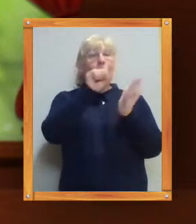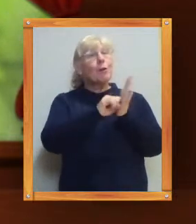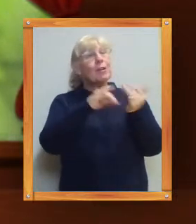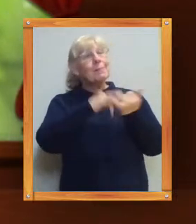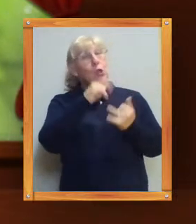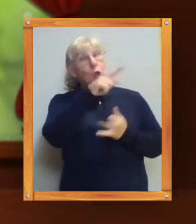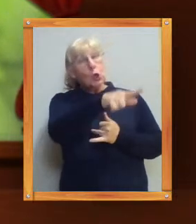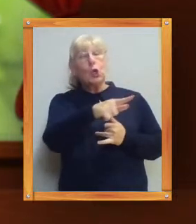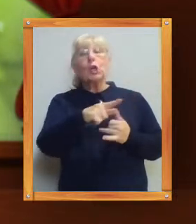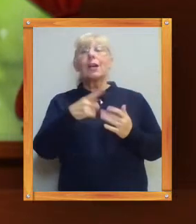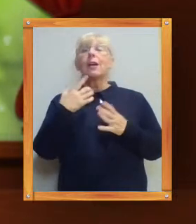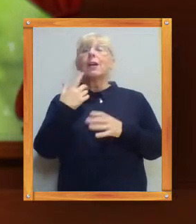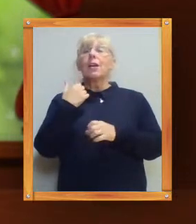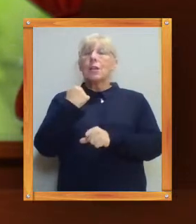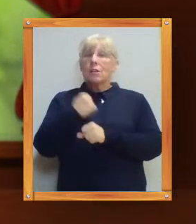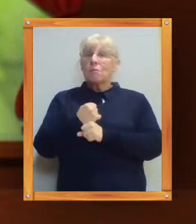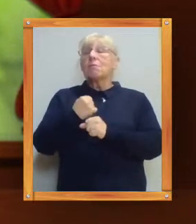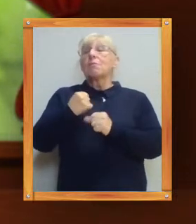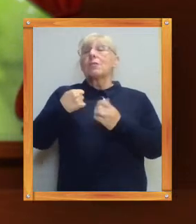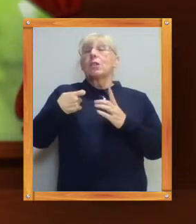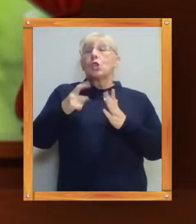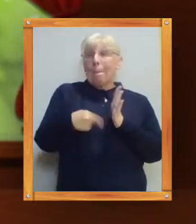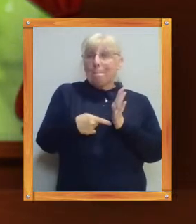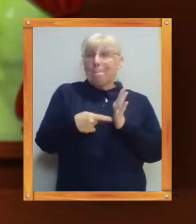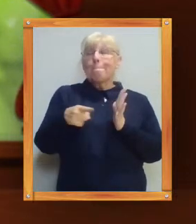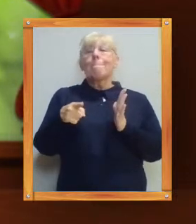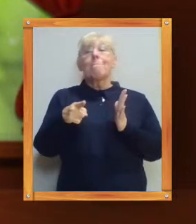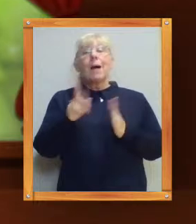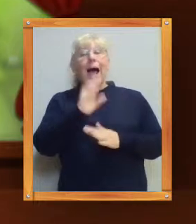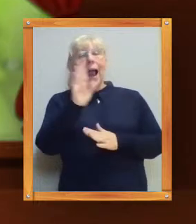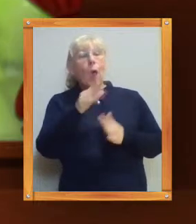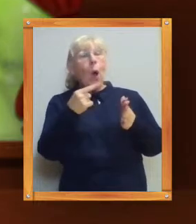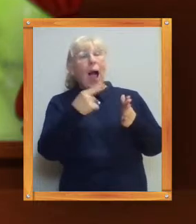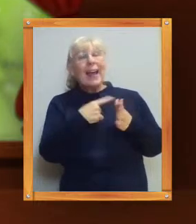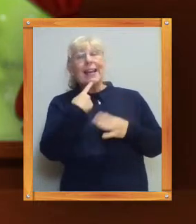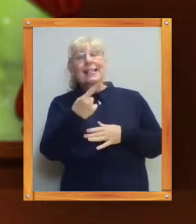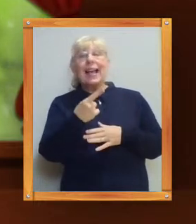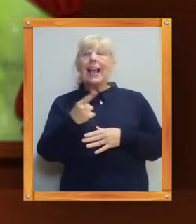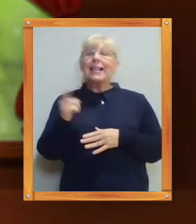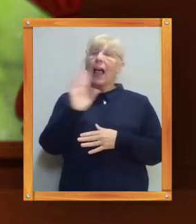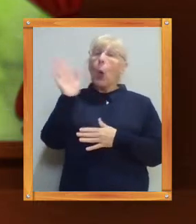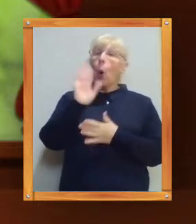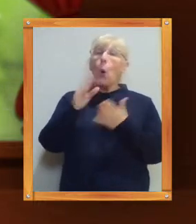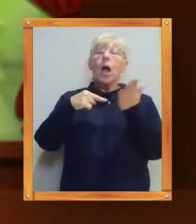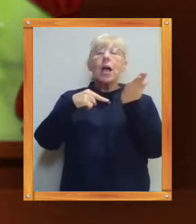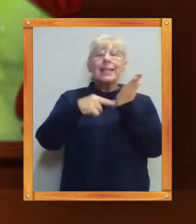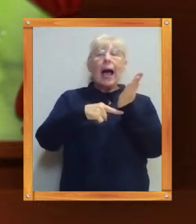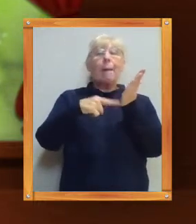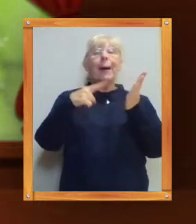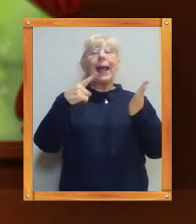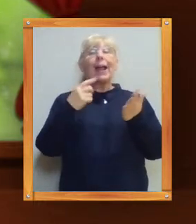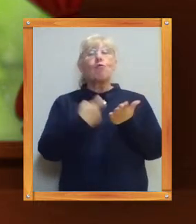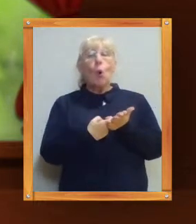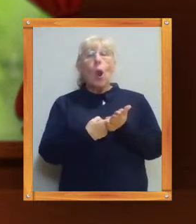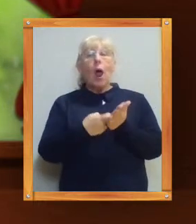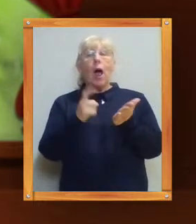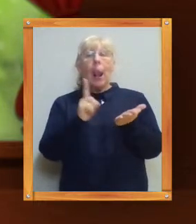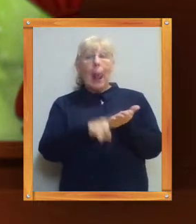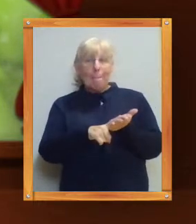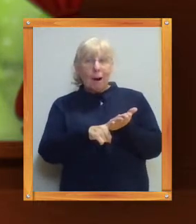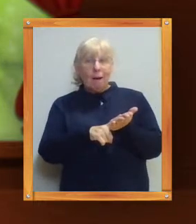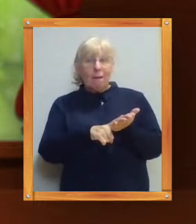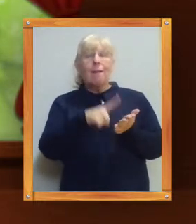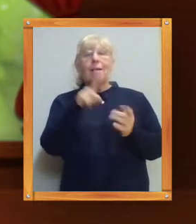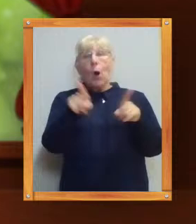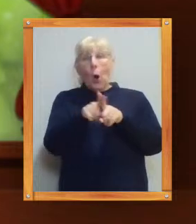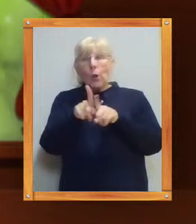watching tonight. Anna Finlay, hello to you, saying hi to Tammy, Ronnie and Lana, and also Jessica, Sam and